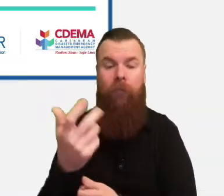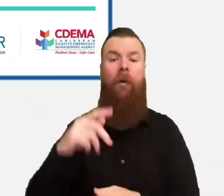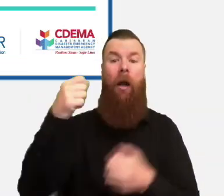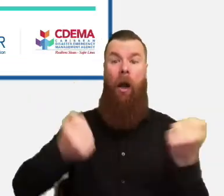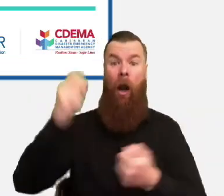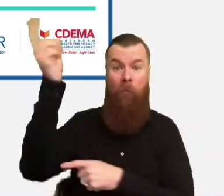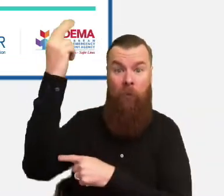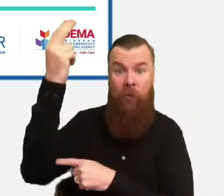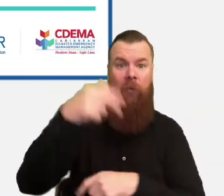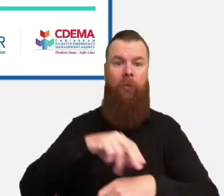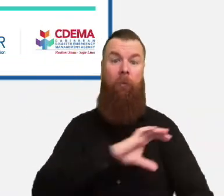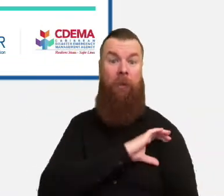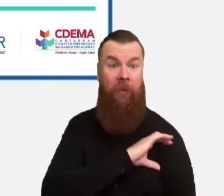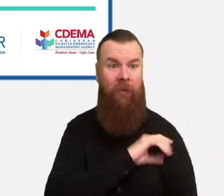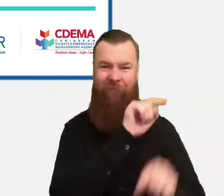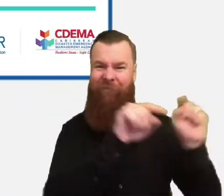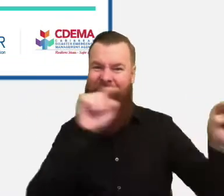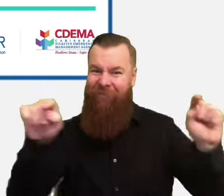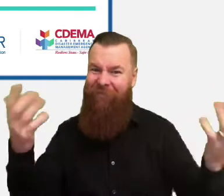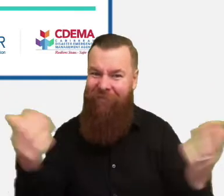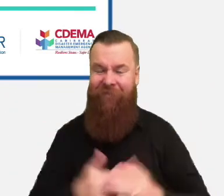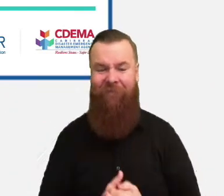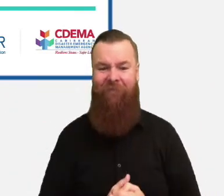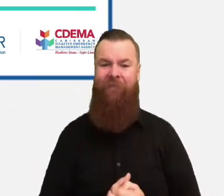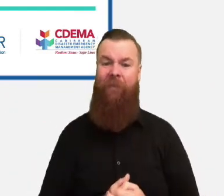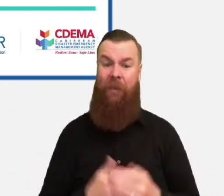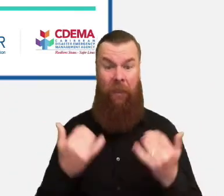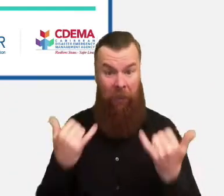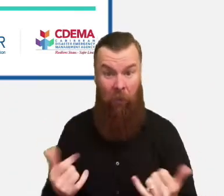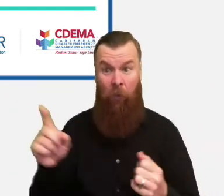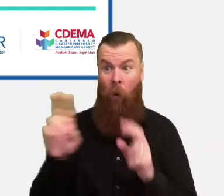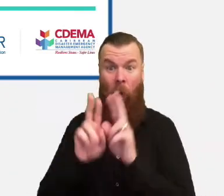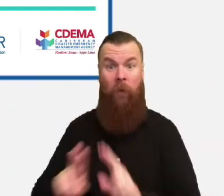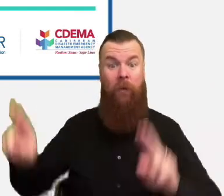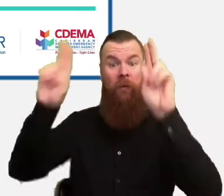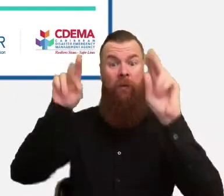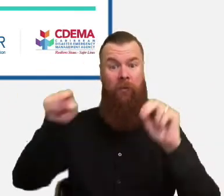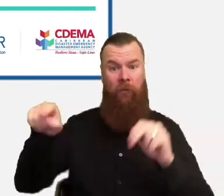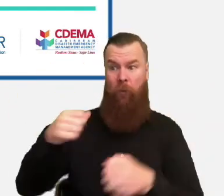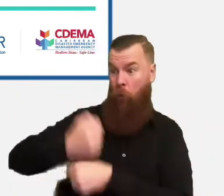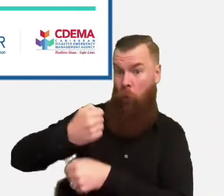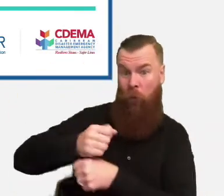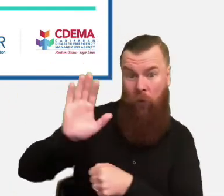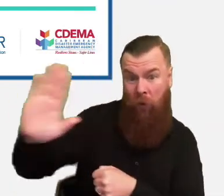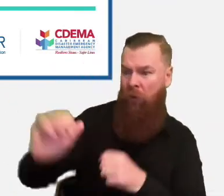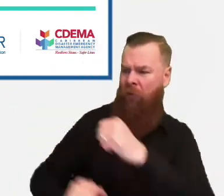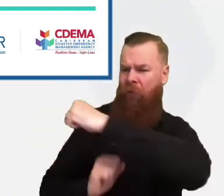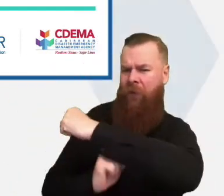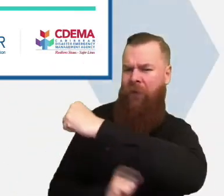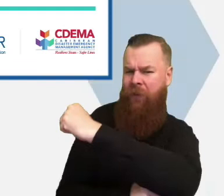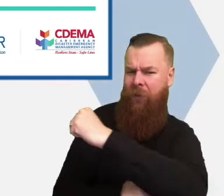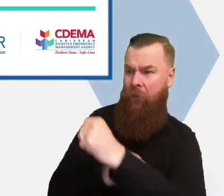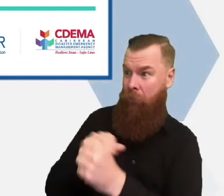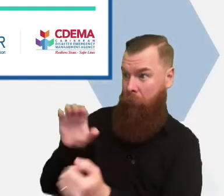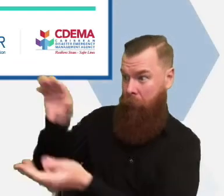from United Nations, so building on their definition of resilient infrastructure, by work that we've done with literature review, by looking